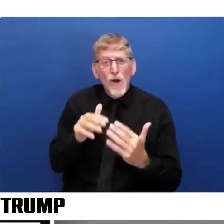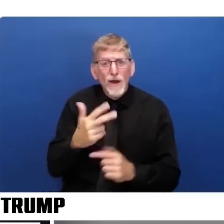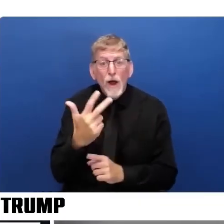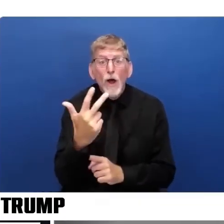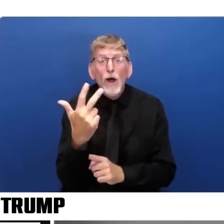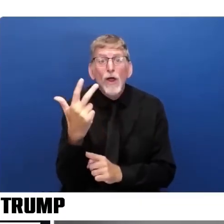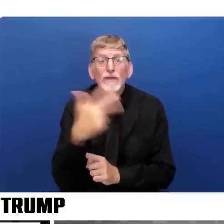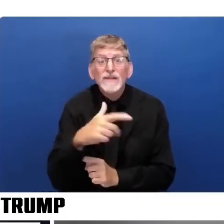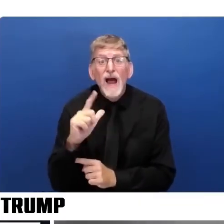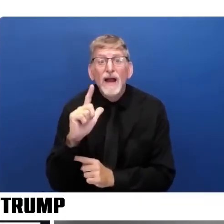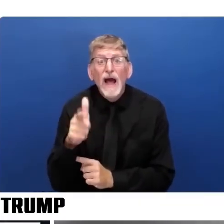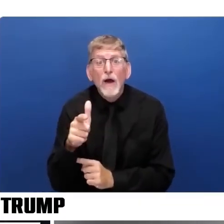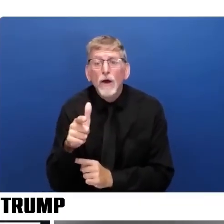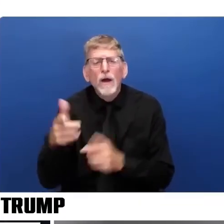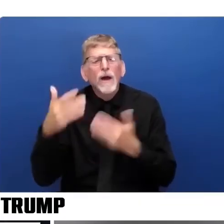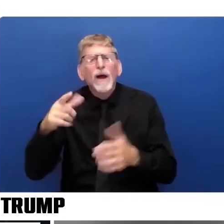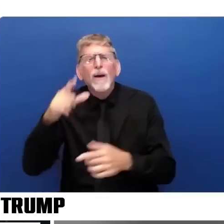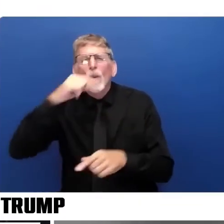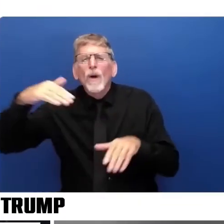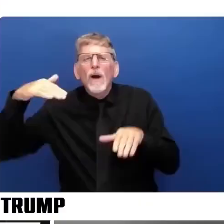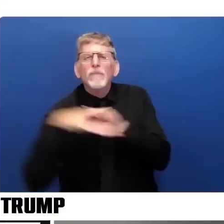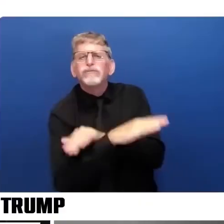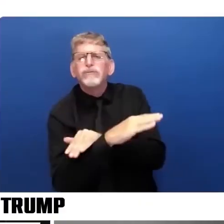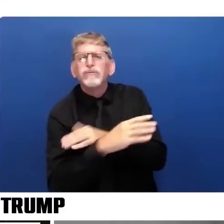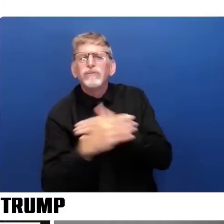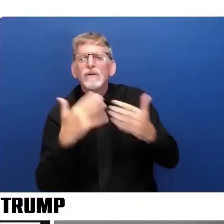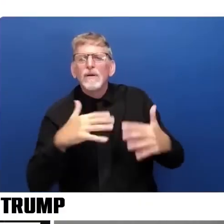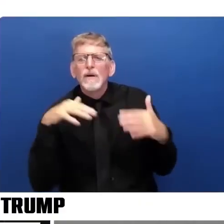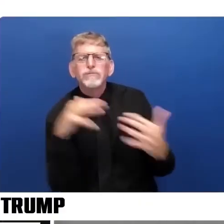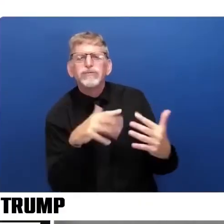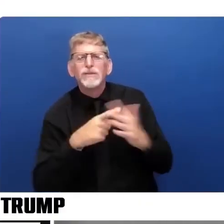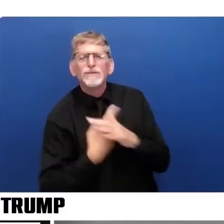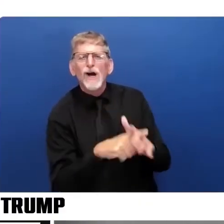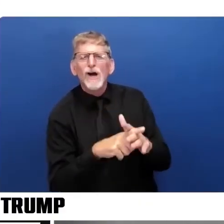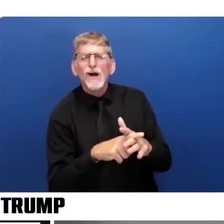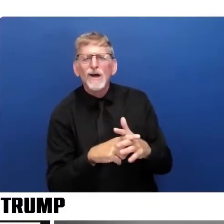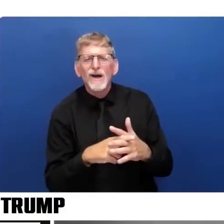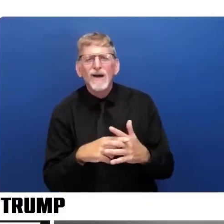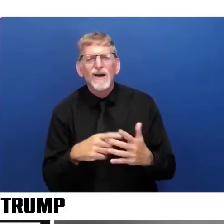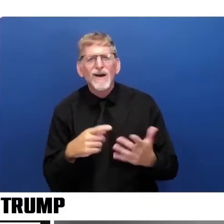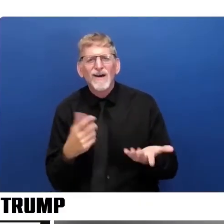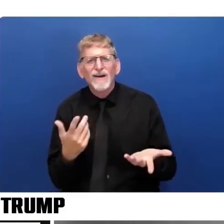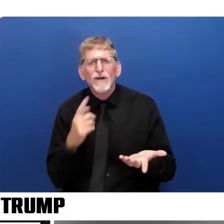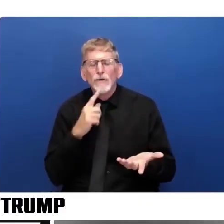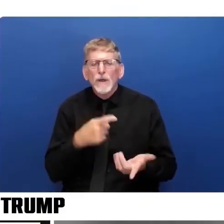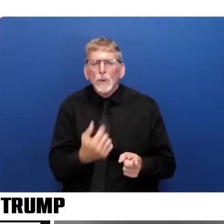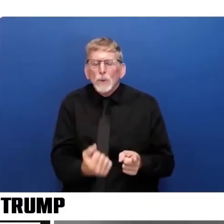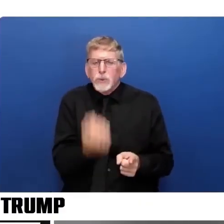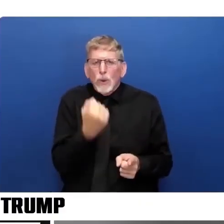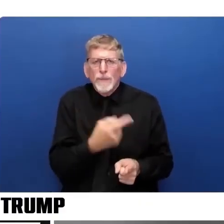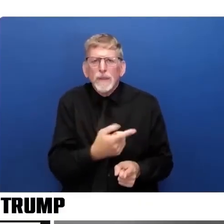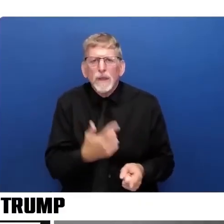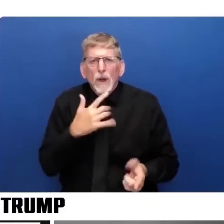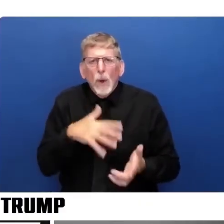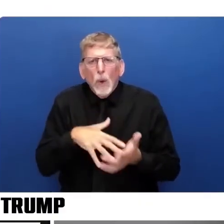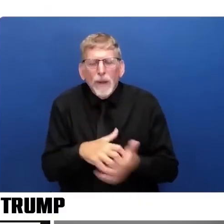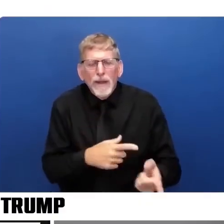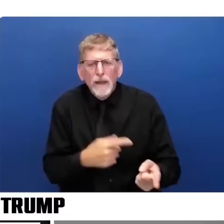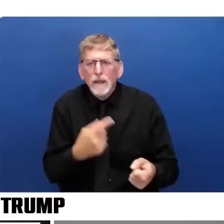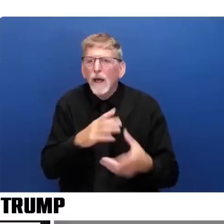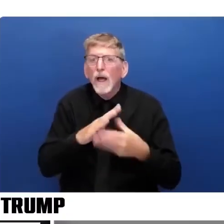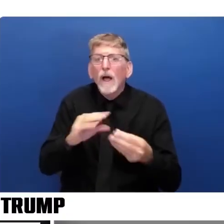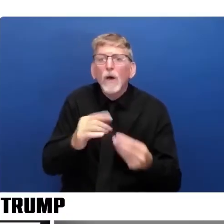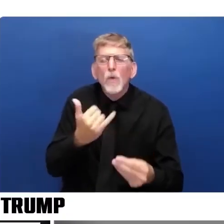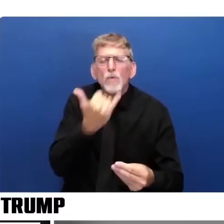war because everything they said was weak and stupid. They said the wrong things. That war should have never started. She was